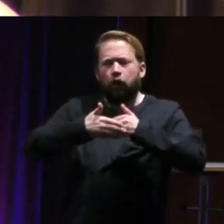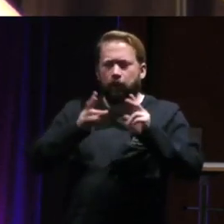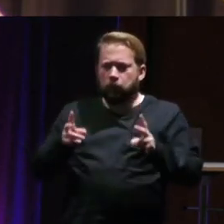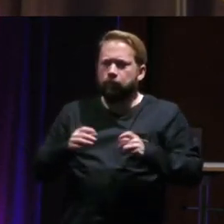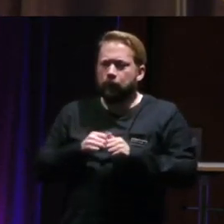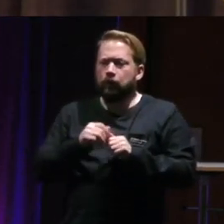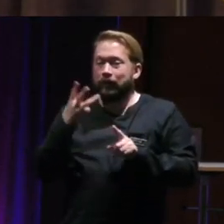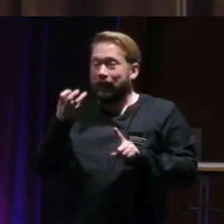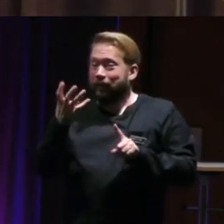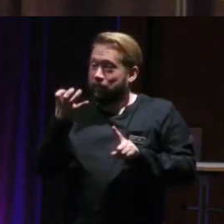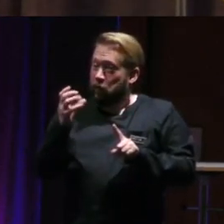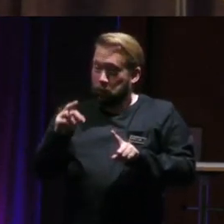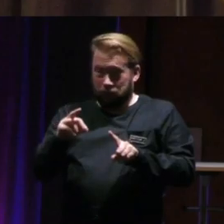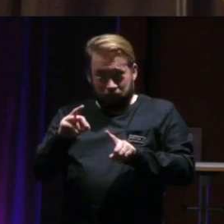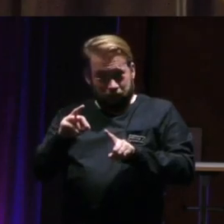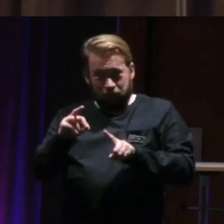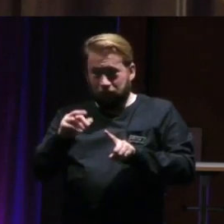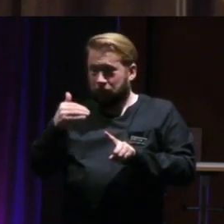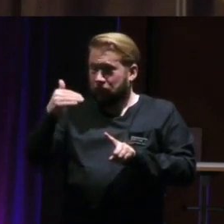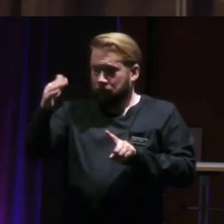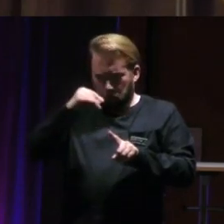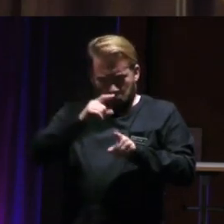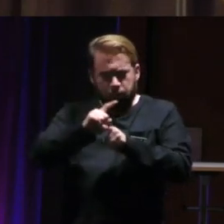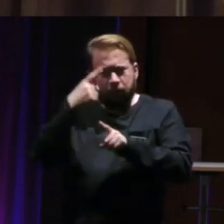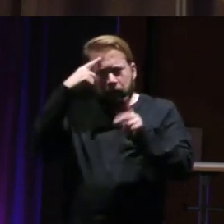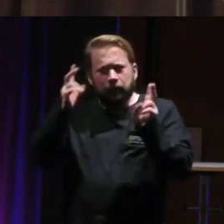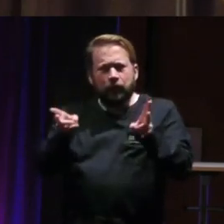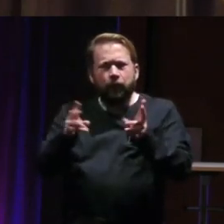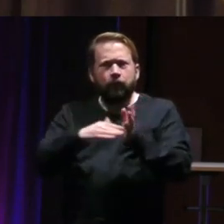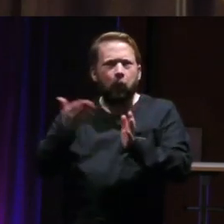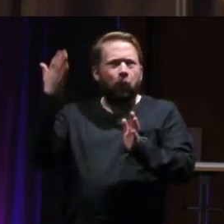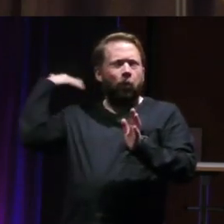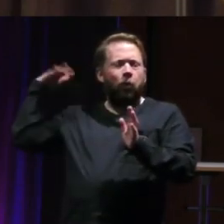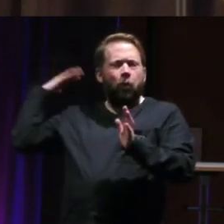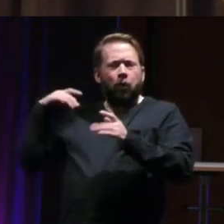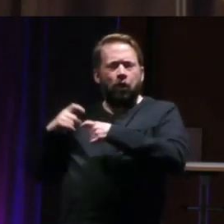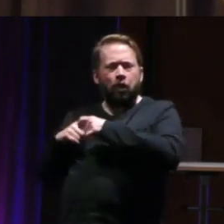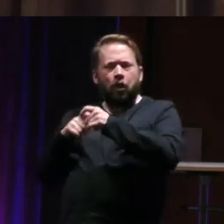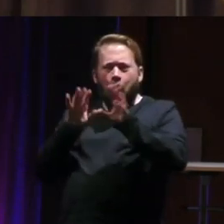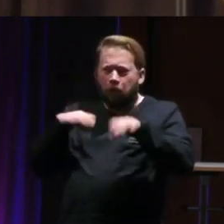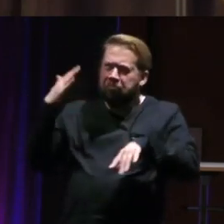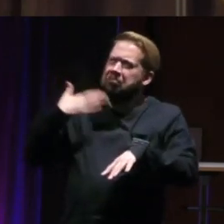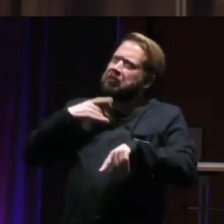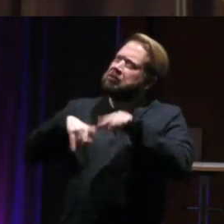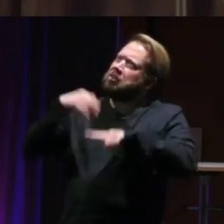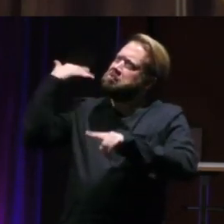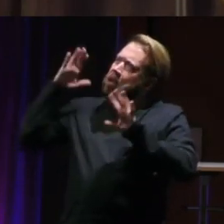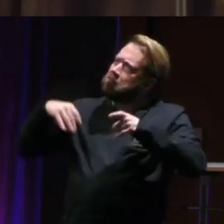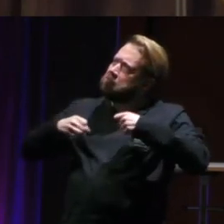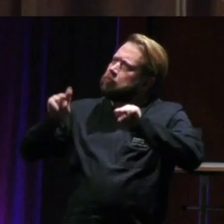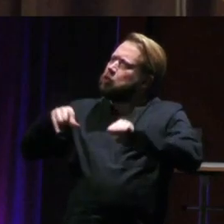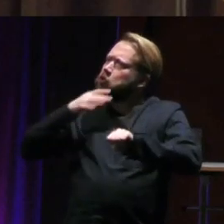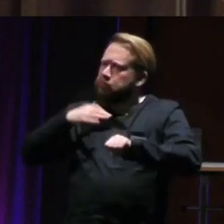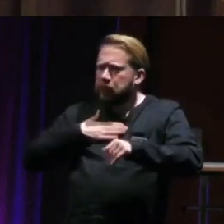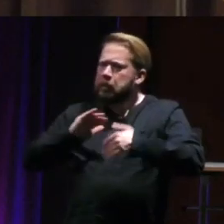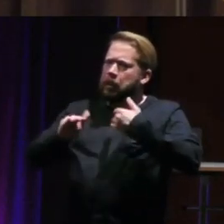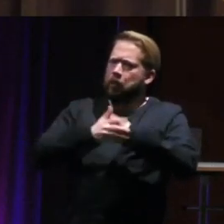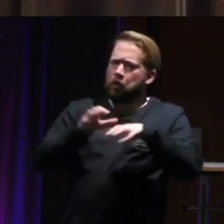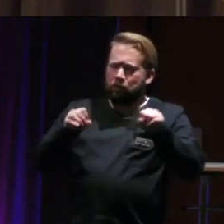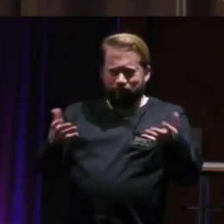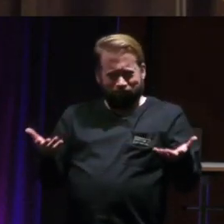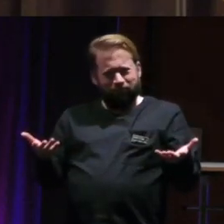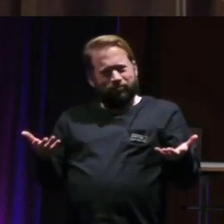Mm-hmm. So, but it's still there, the button. Mm-hmm. So mm-hmm. That I think that I can see it like this. Mm-hmm.